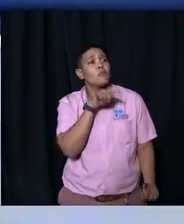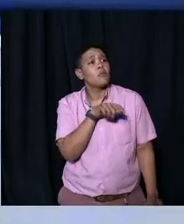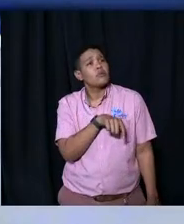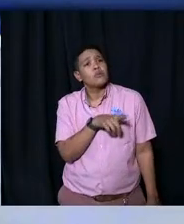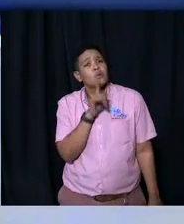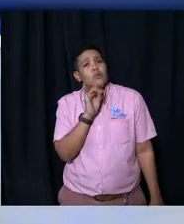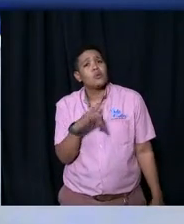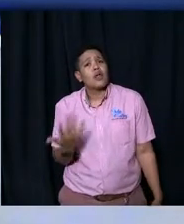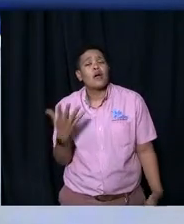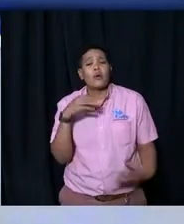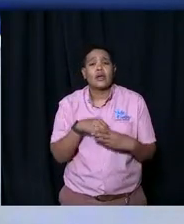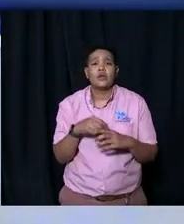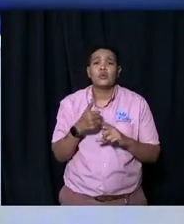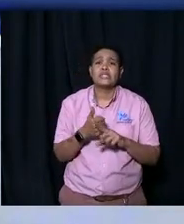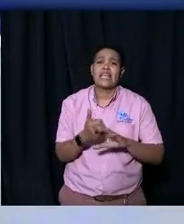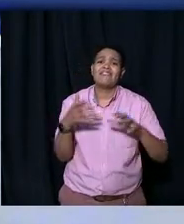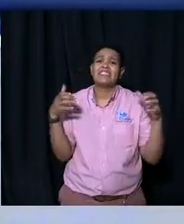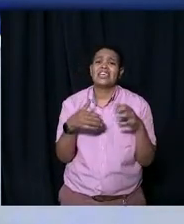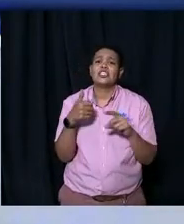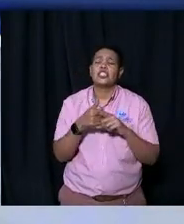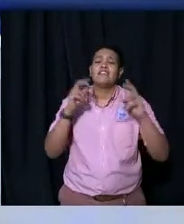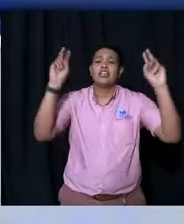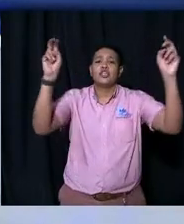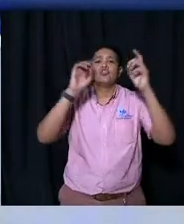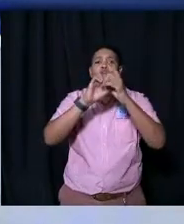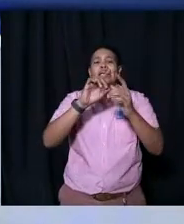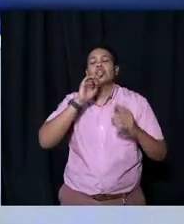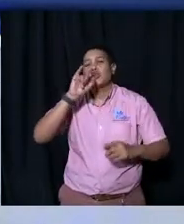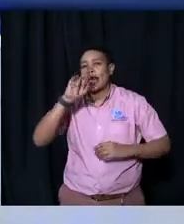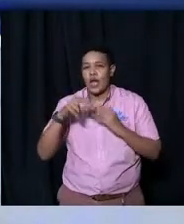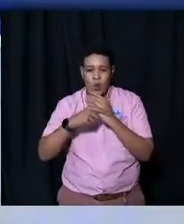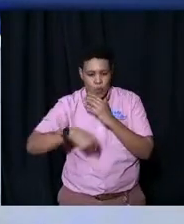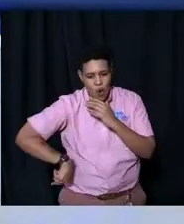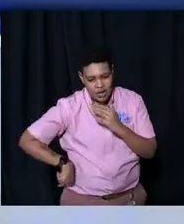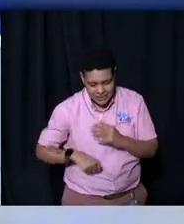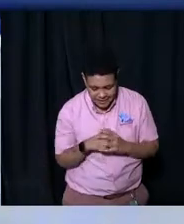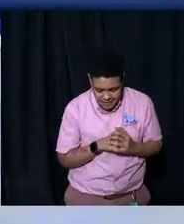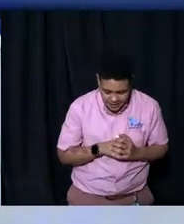also include a section on issues related to air quality.